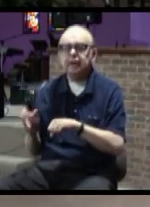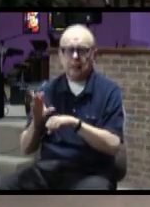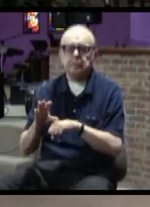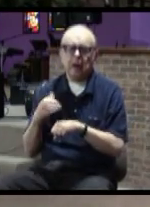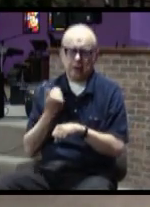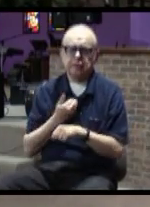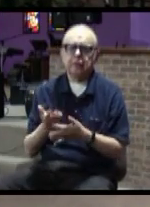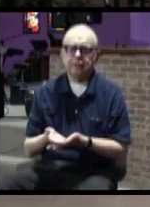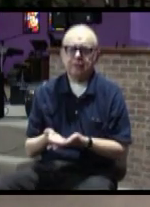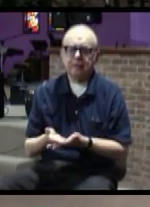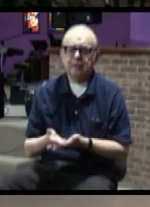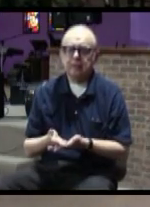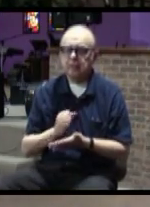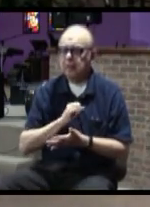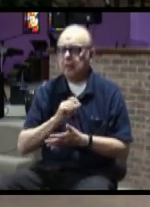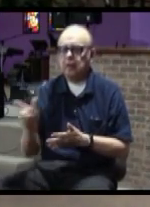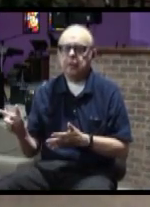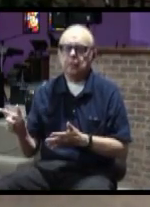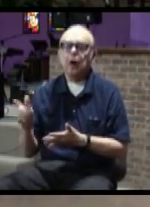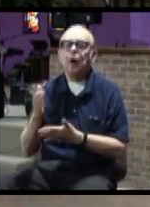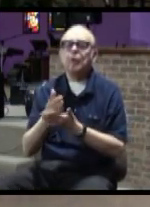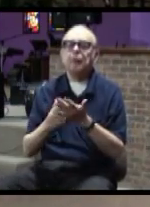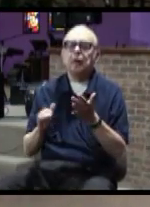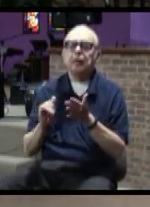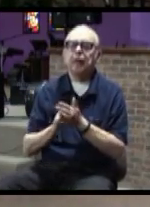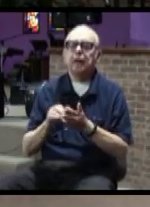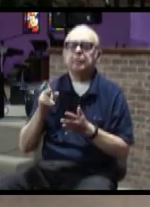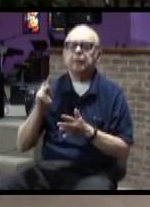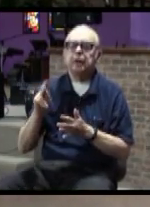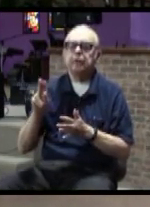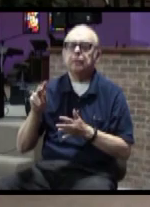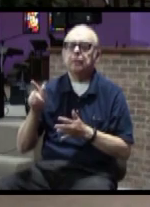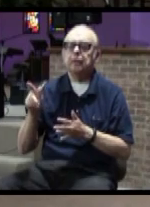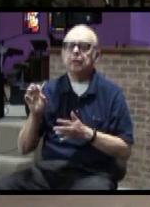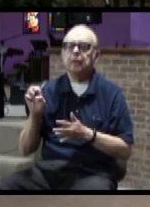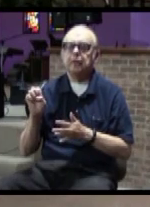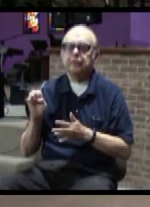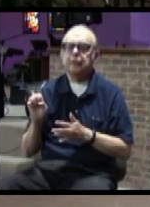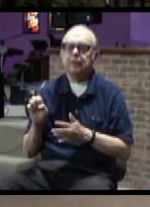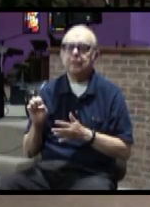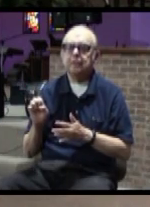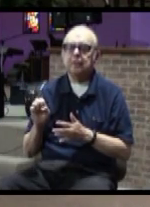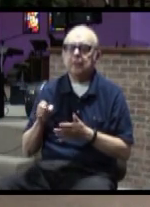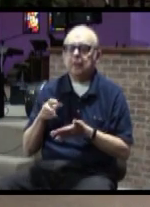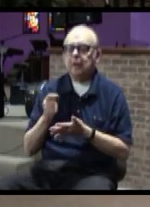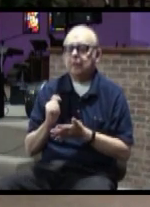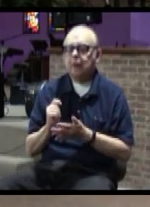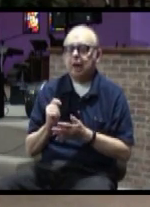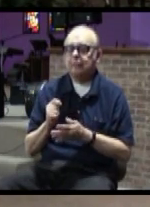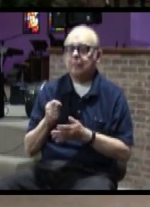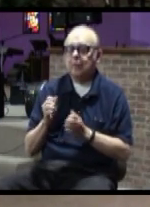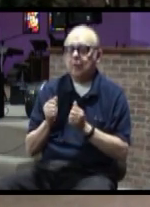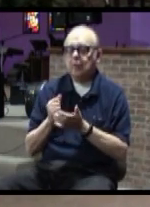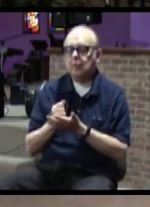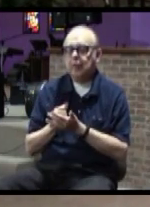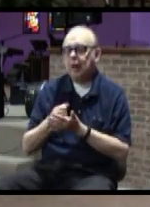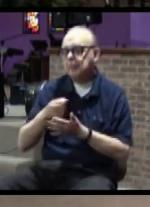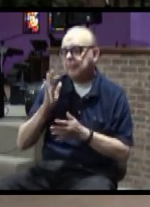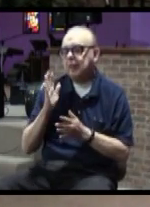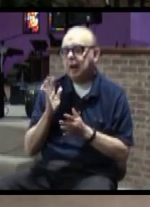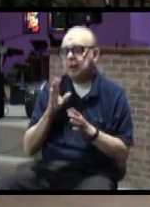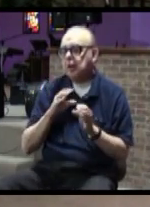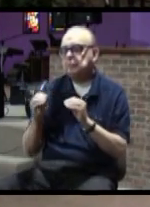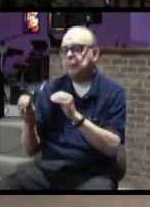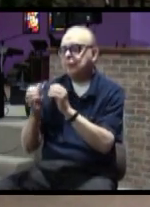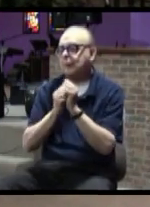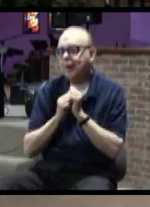about Calvary Baptist Church, you all are a jigsaw puzzle. And I have been trying with the help of God to put you all